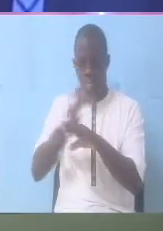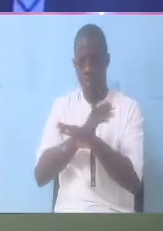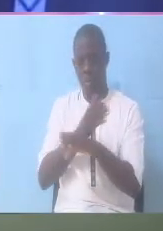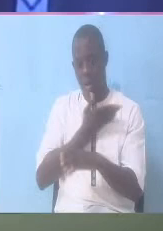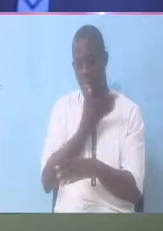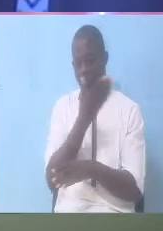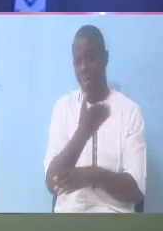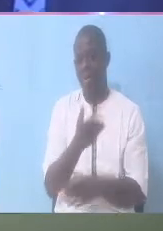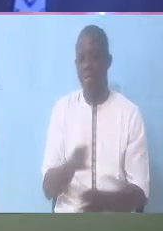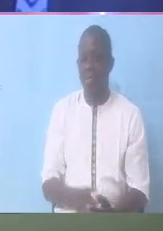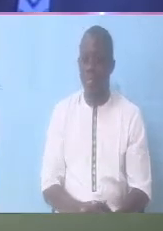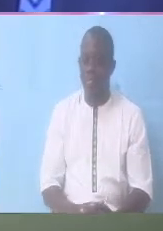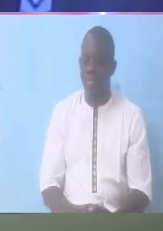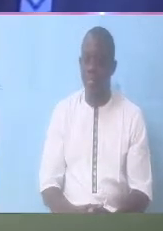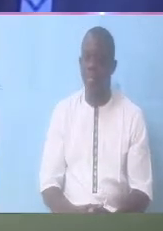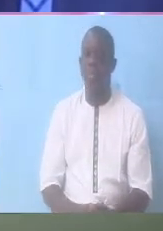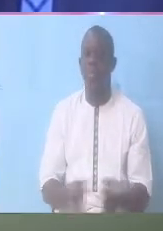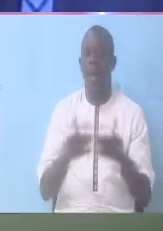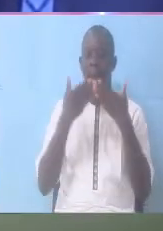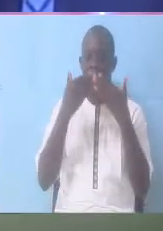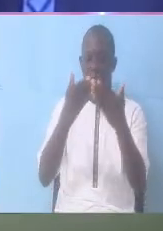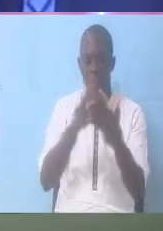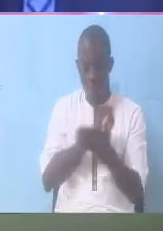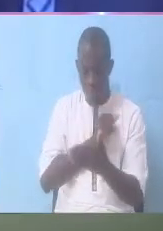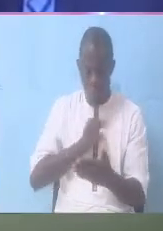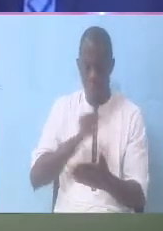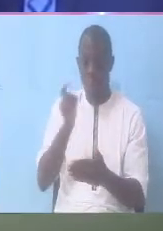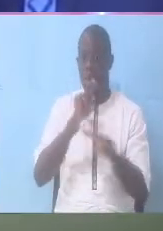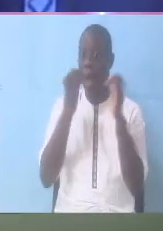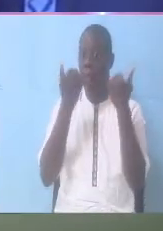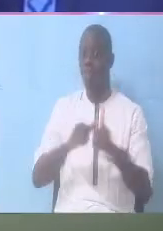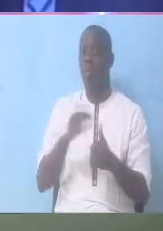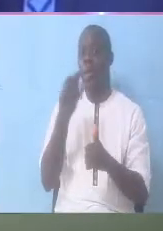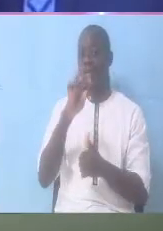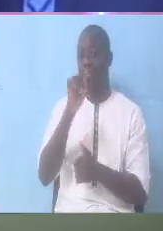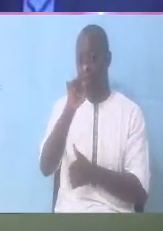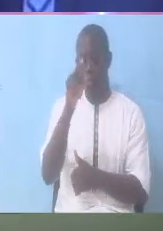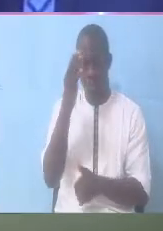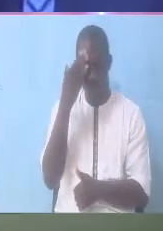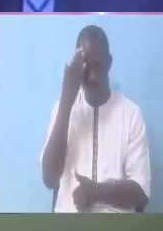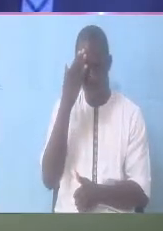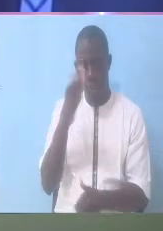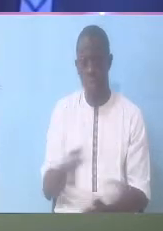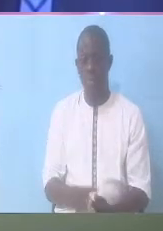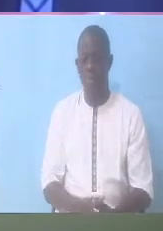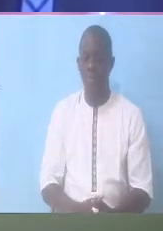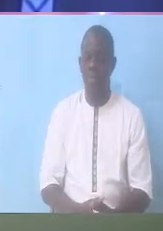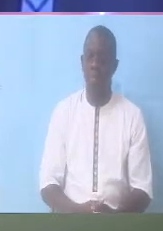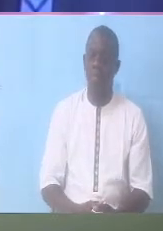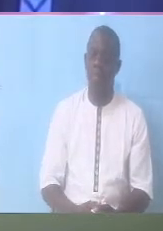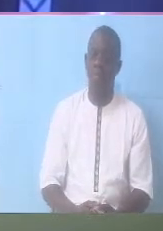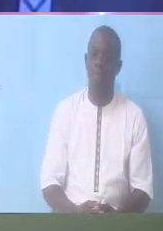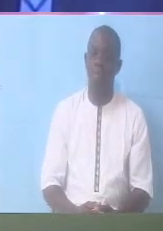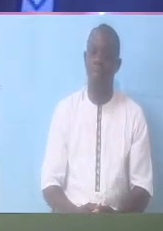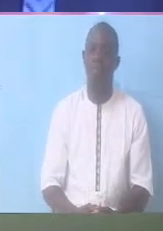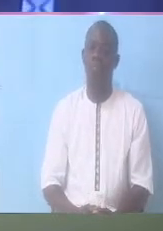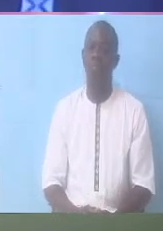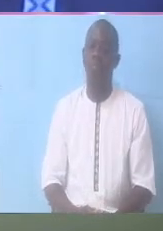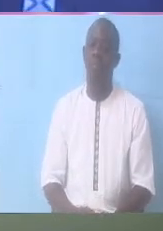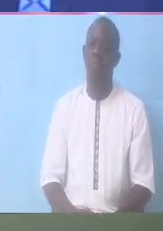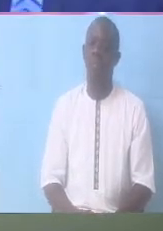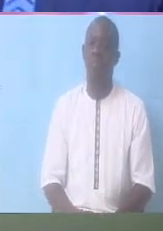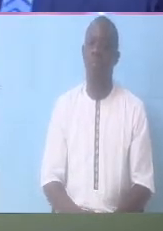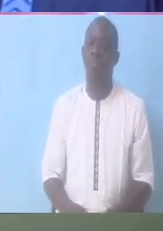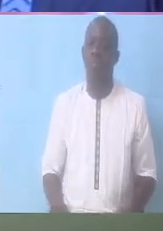do ko la mansara korda bar. Tell us what happened as far as you know. Afanyem bamben keta o Africa tilijindala banku dingo molla ko to itala londo de